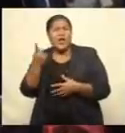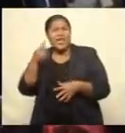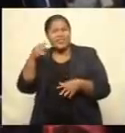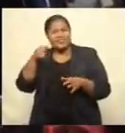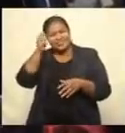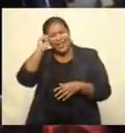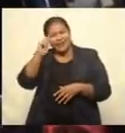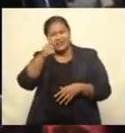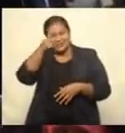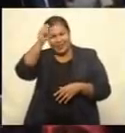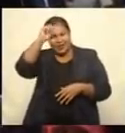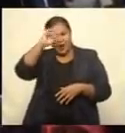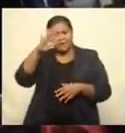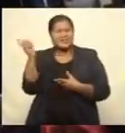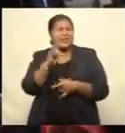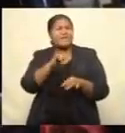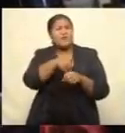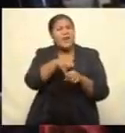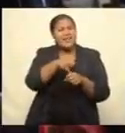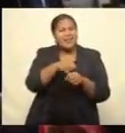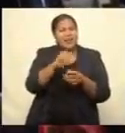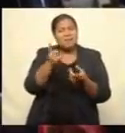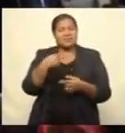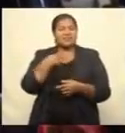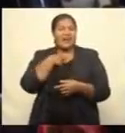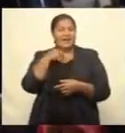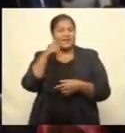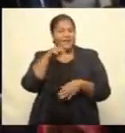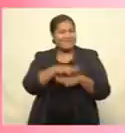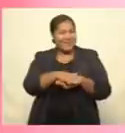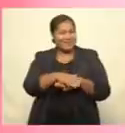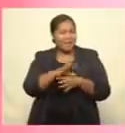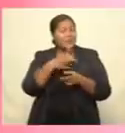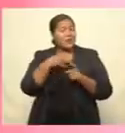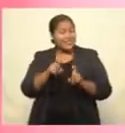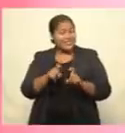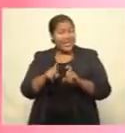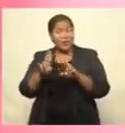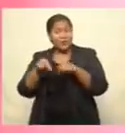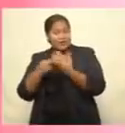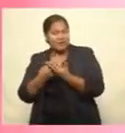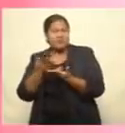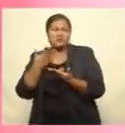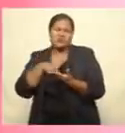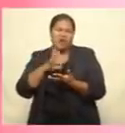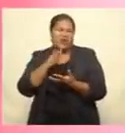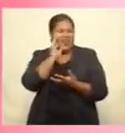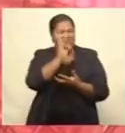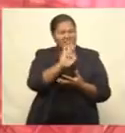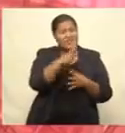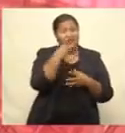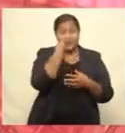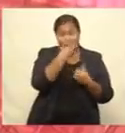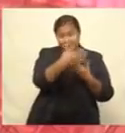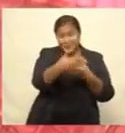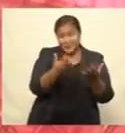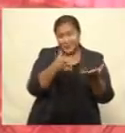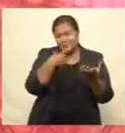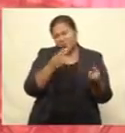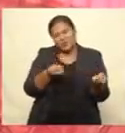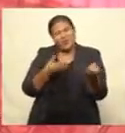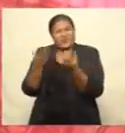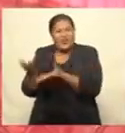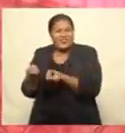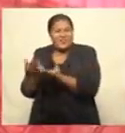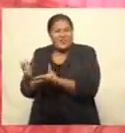medical treatment and we've been stuck here for a month now. We are staying with the family and we requested for the ration because we wanted to